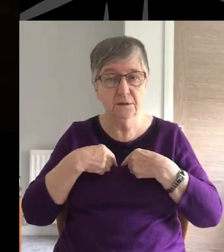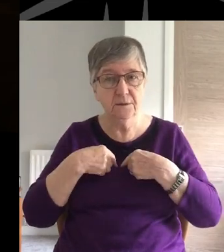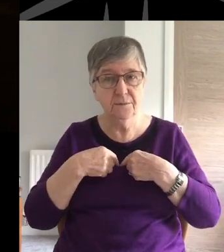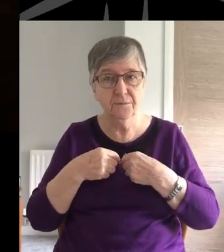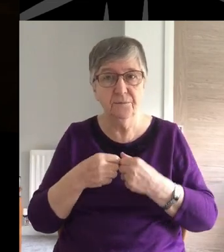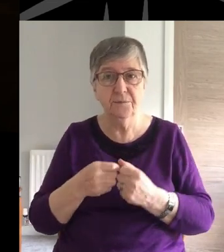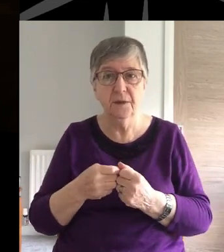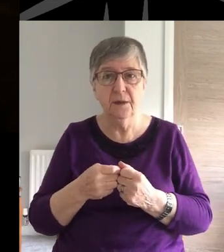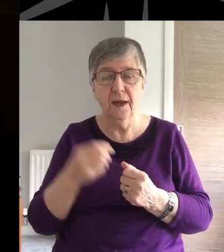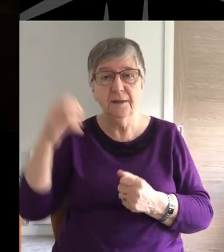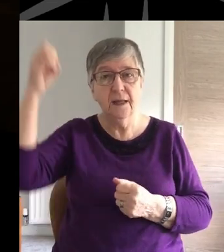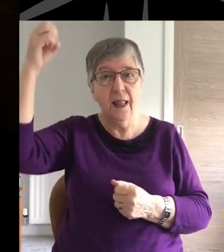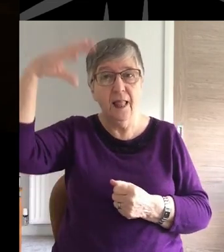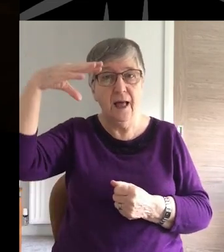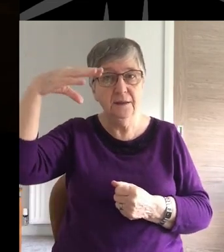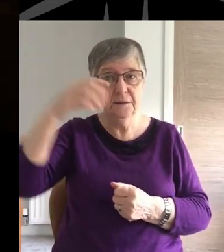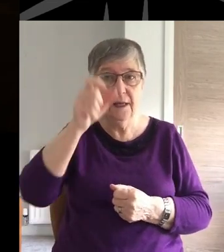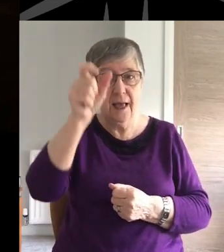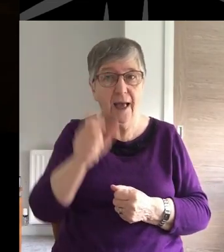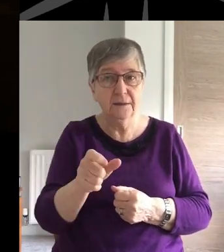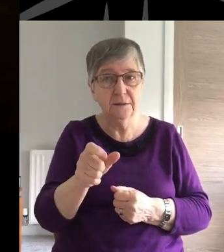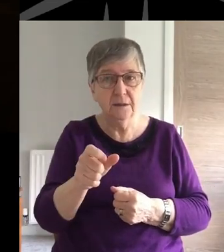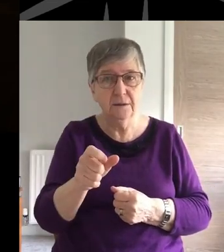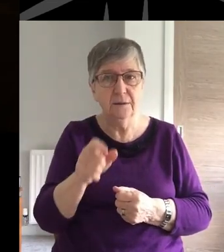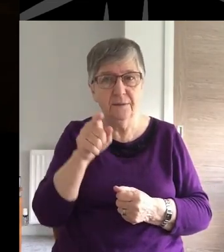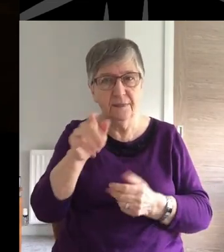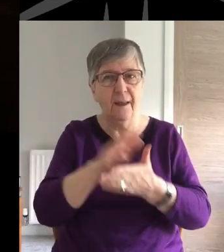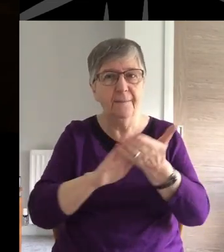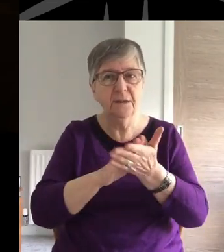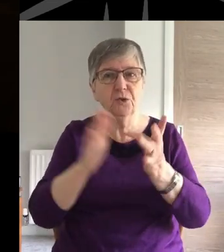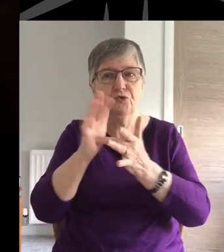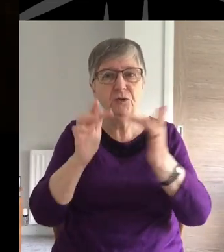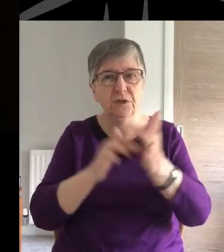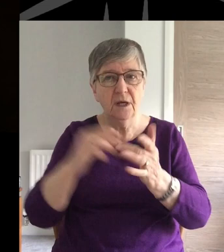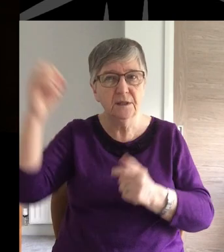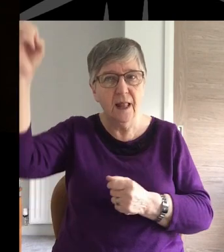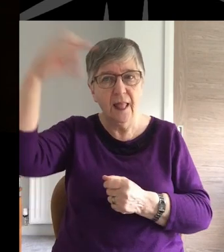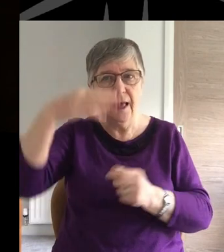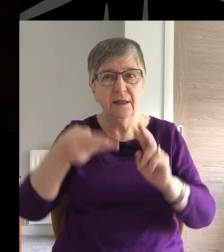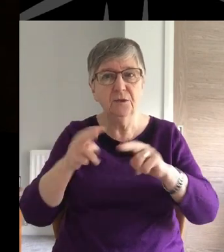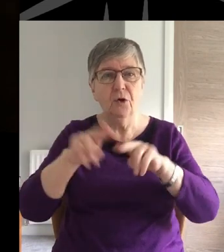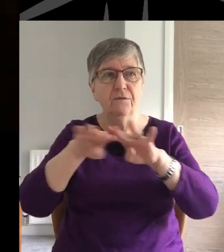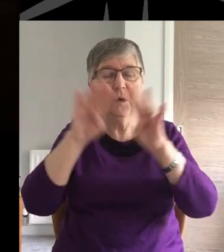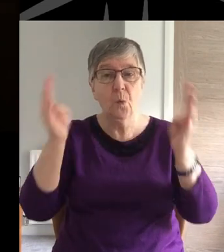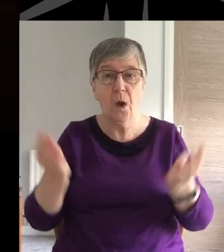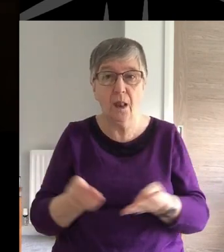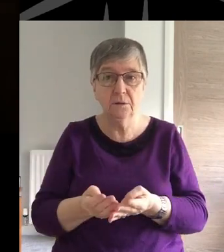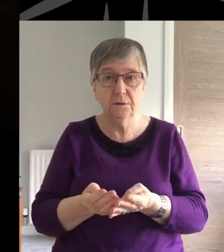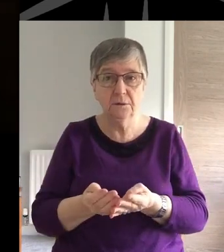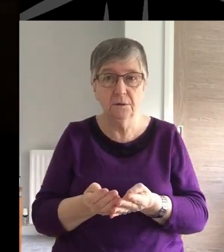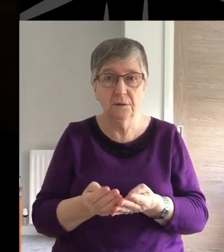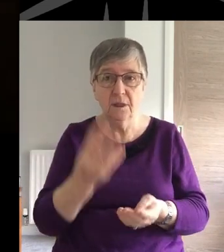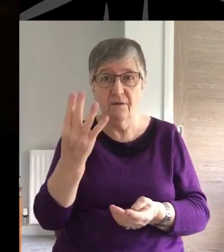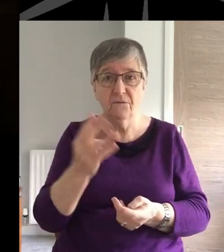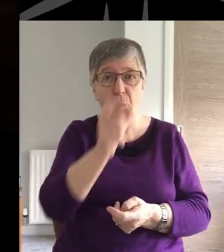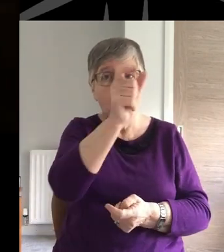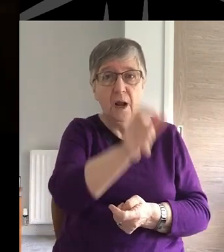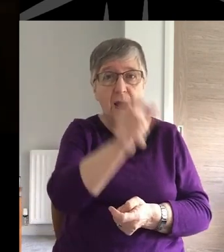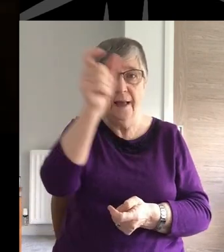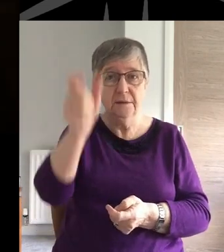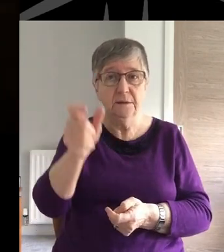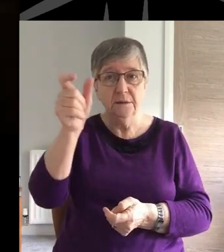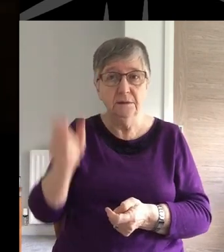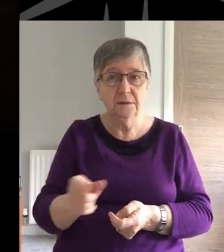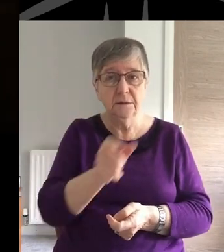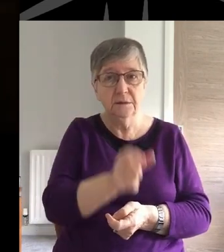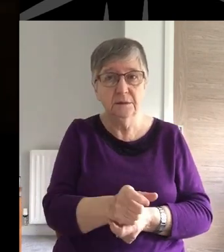of the candle symbolizing Jesus, the light of the world. And each of the candles has a